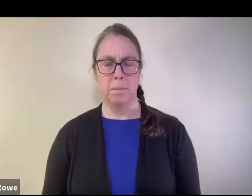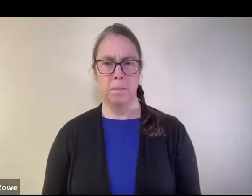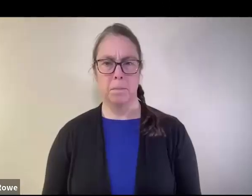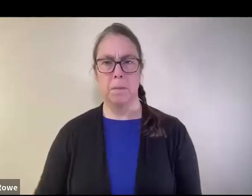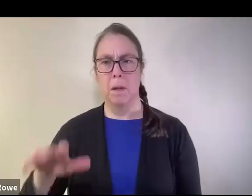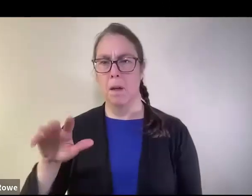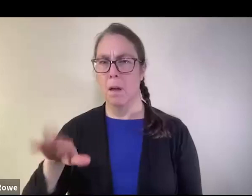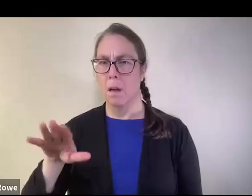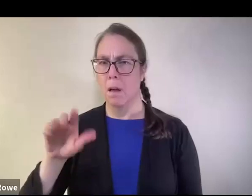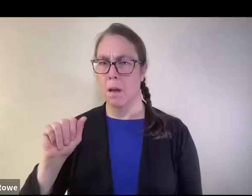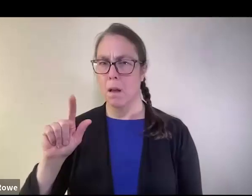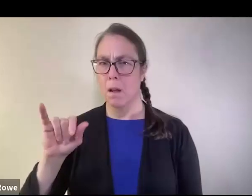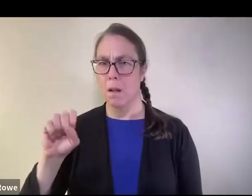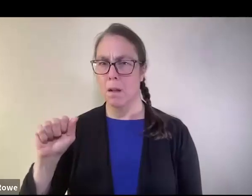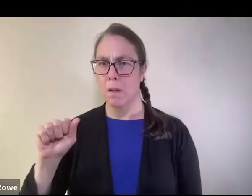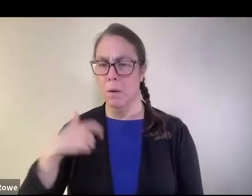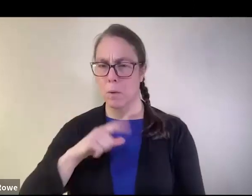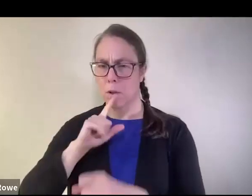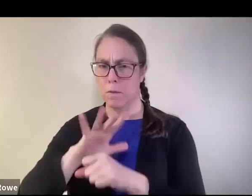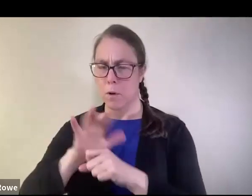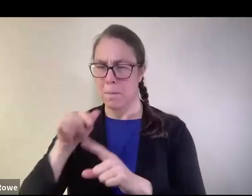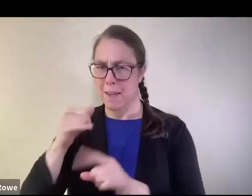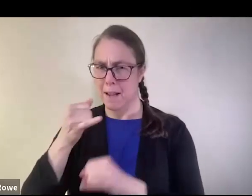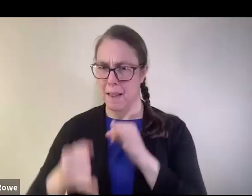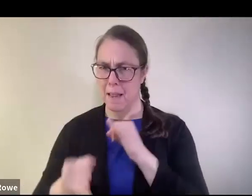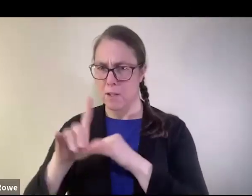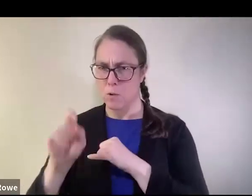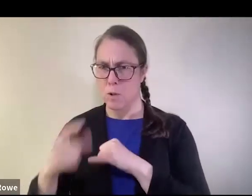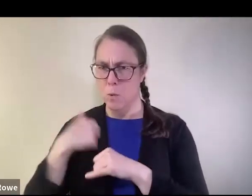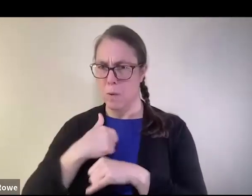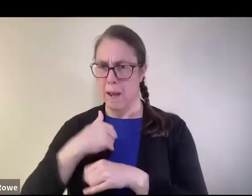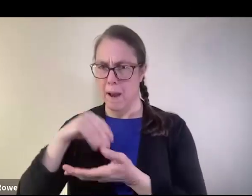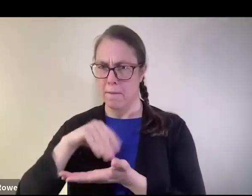Lisa, did we confirm this is the last question that we had listed? Is that correct?